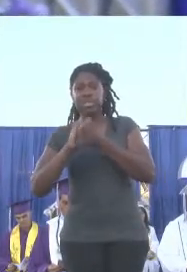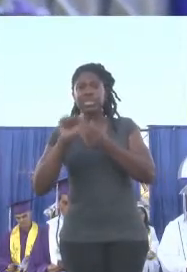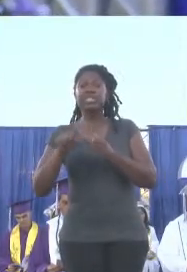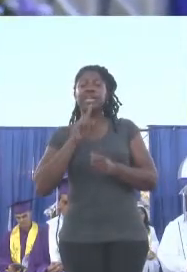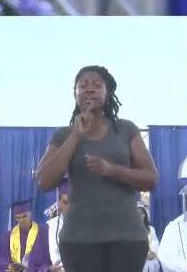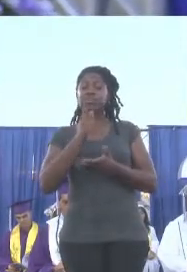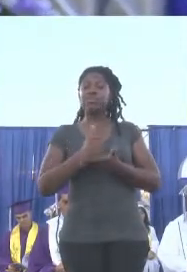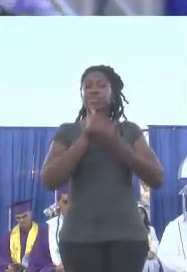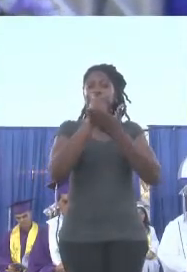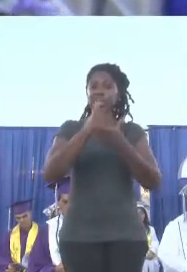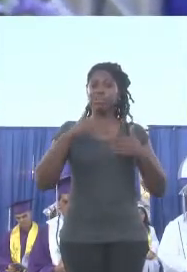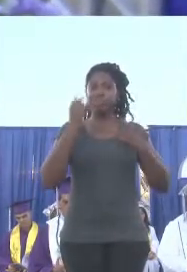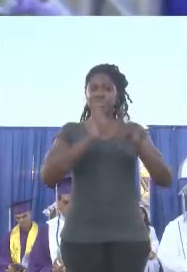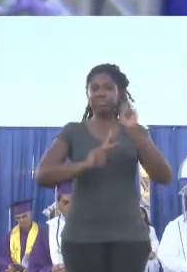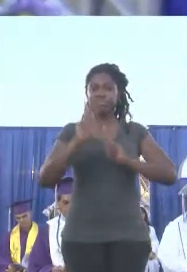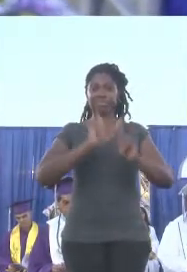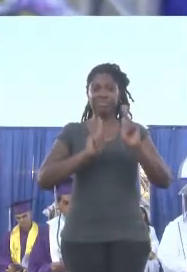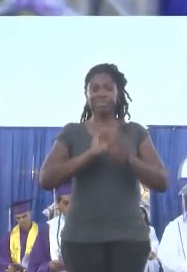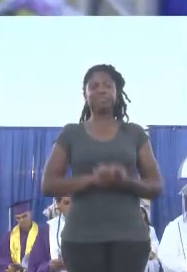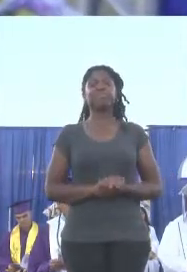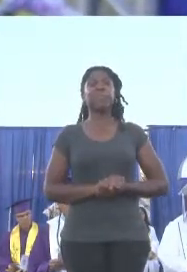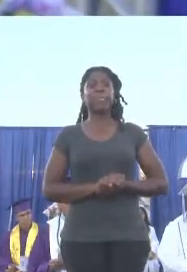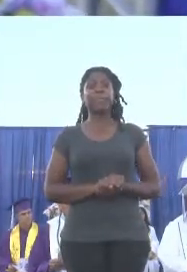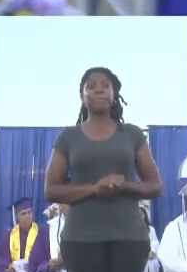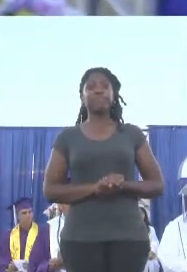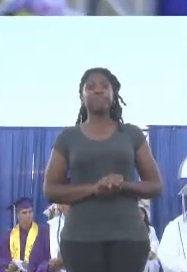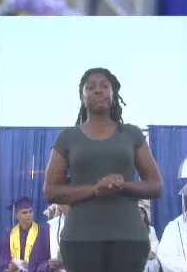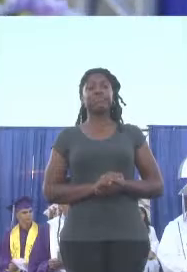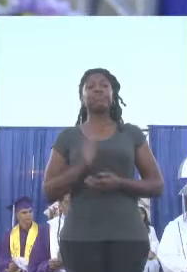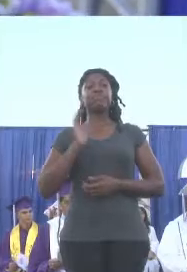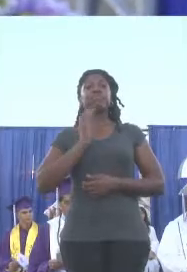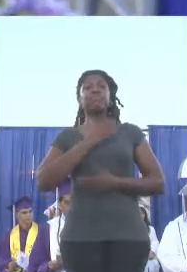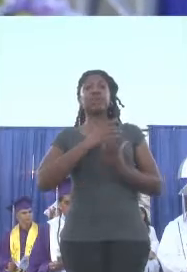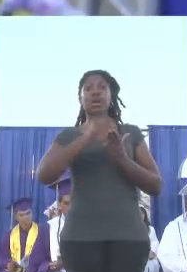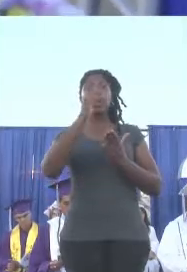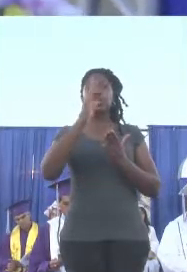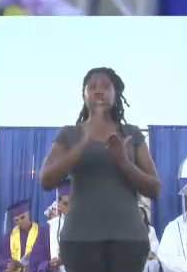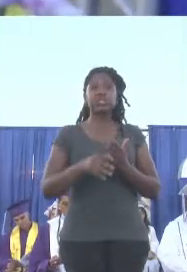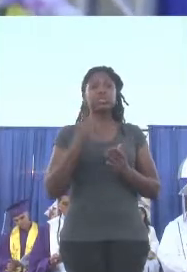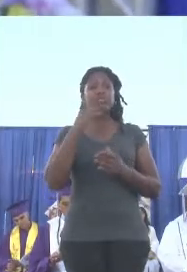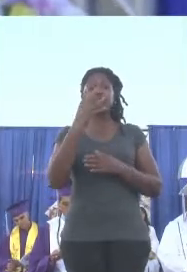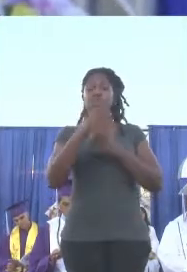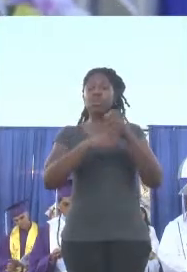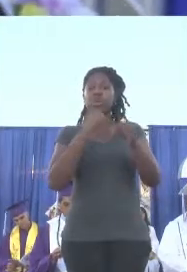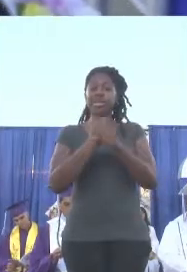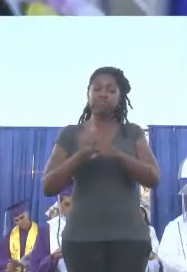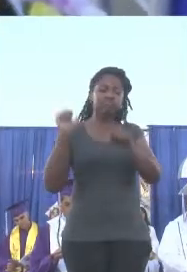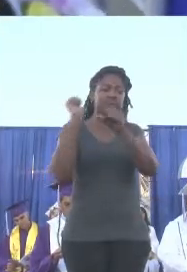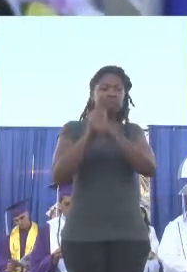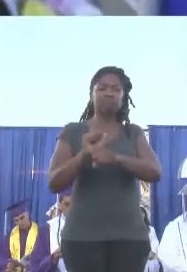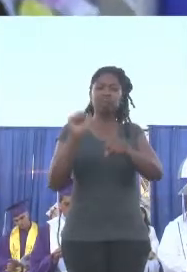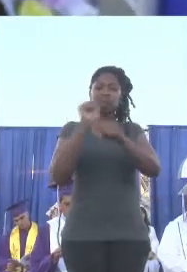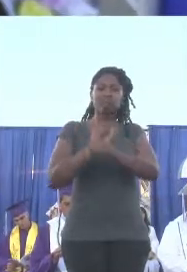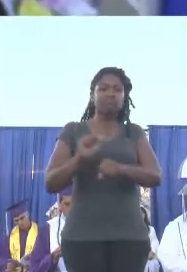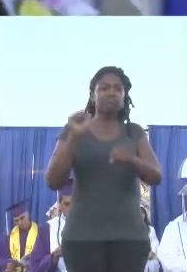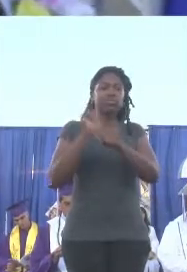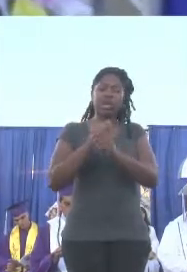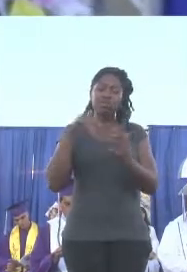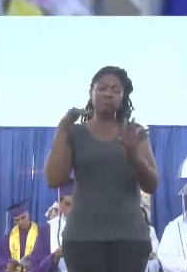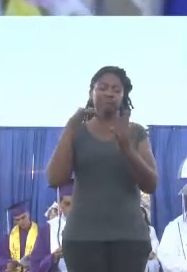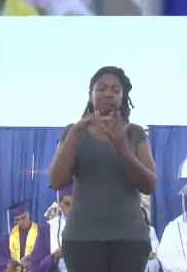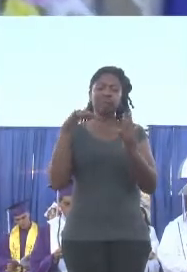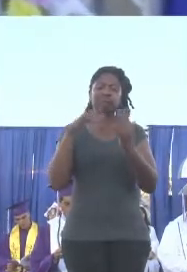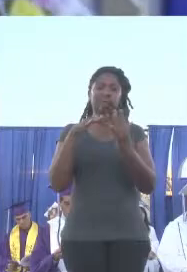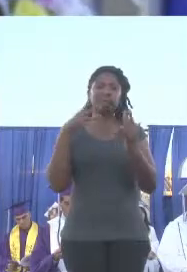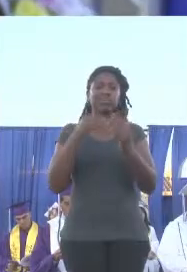of a young person. Our graduates have worked extremely hard for 4 years and have met the